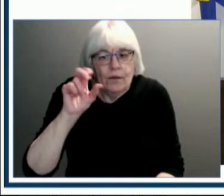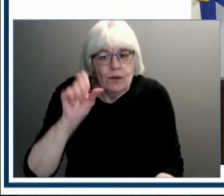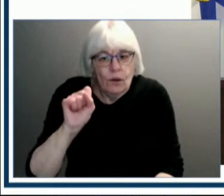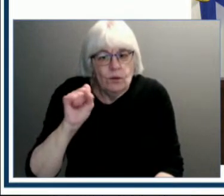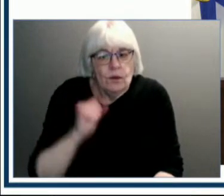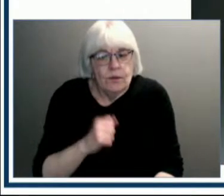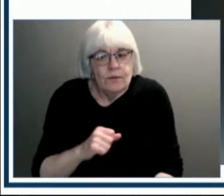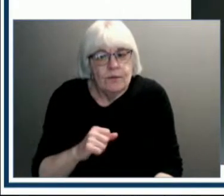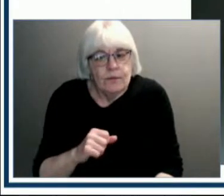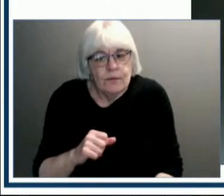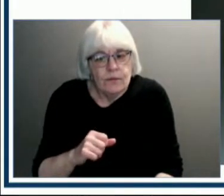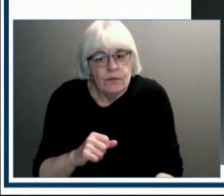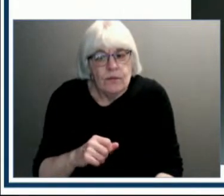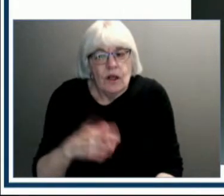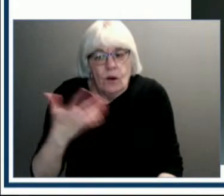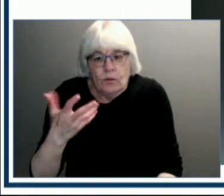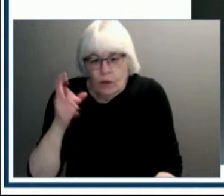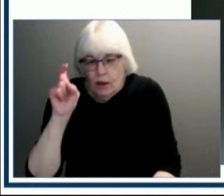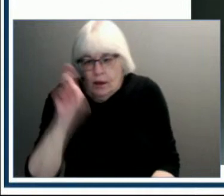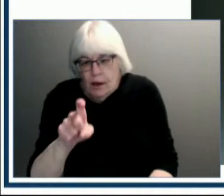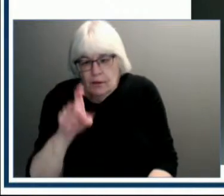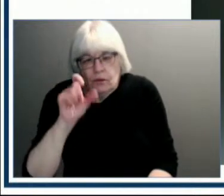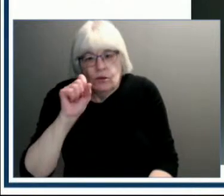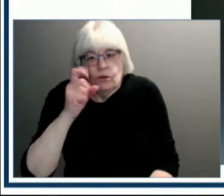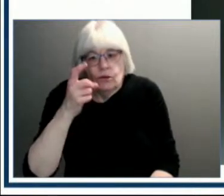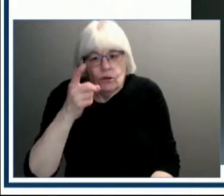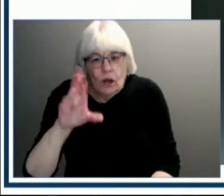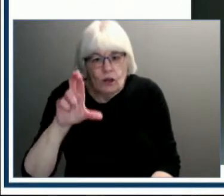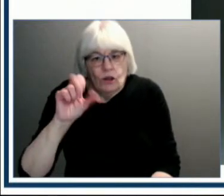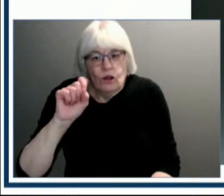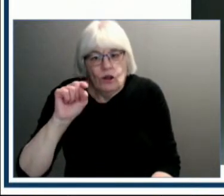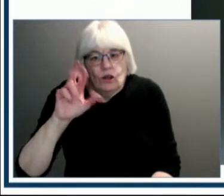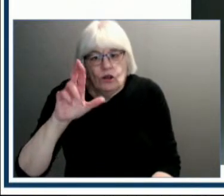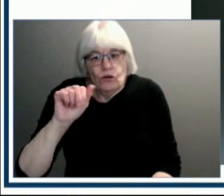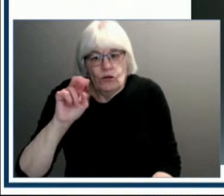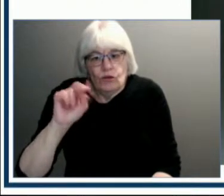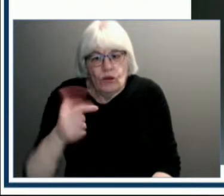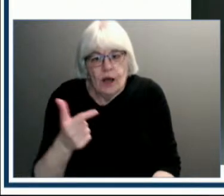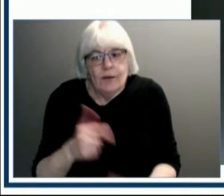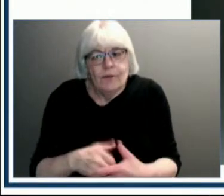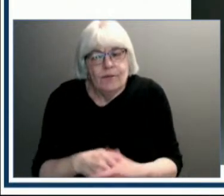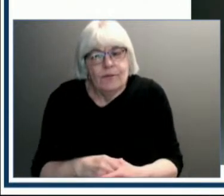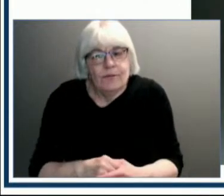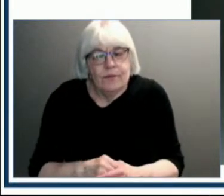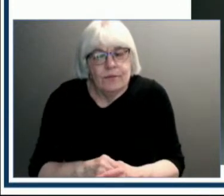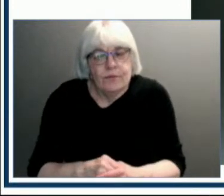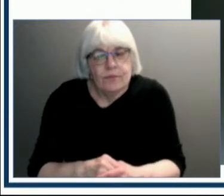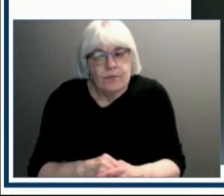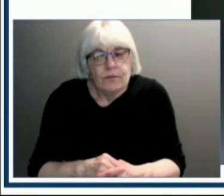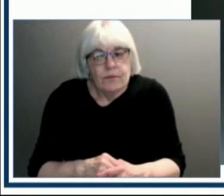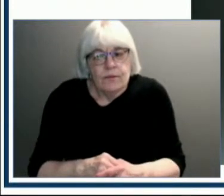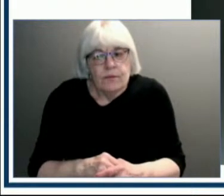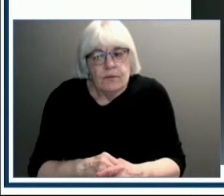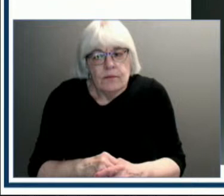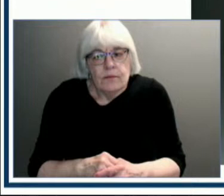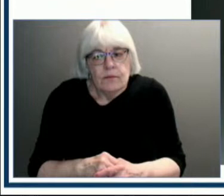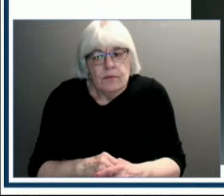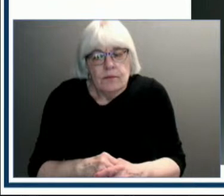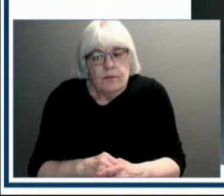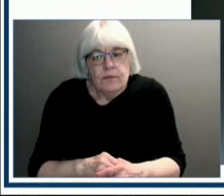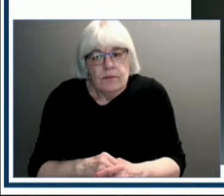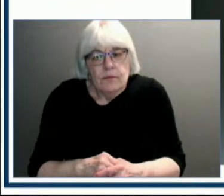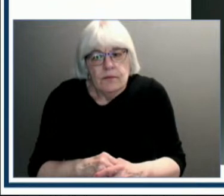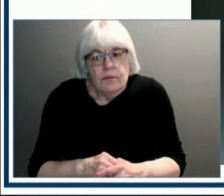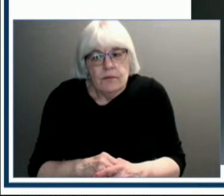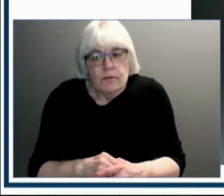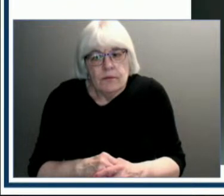Can you tell us why you believe that? I think there's a lot of public health experts and epidemiologists that look at that is likely